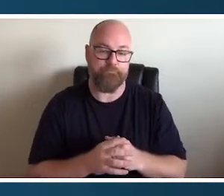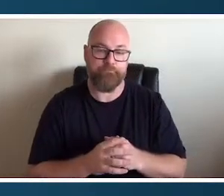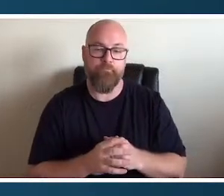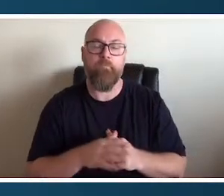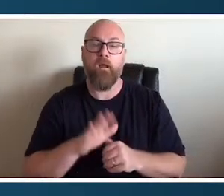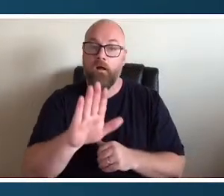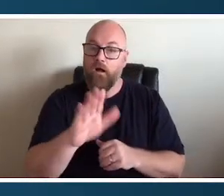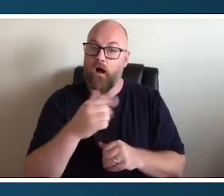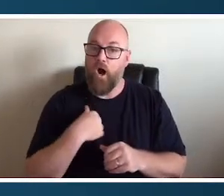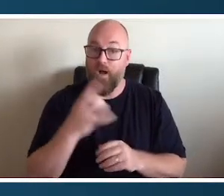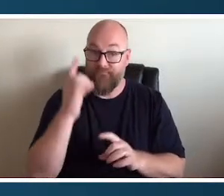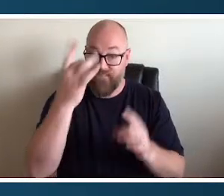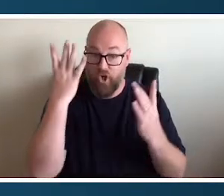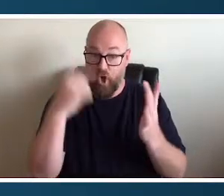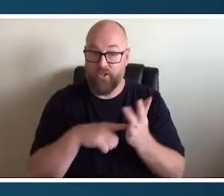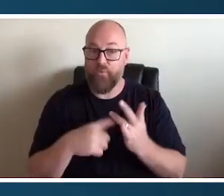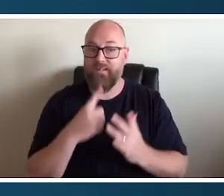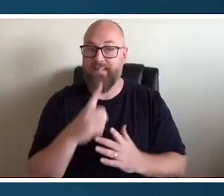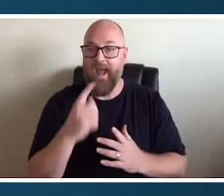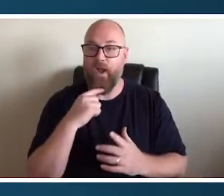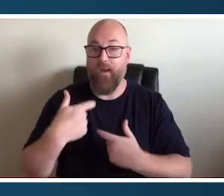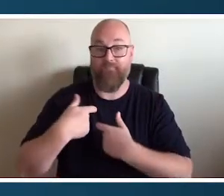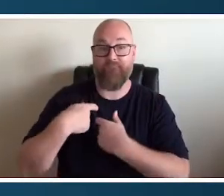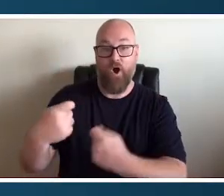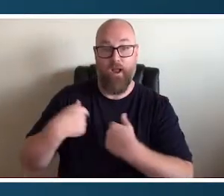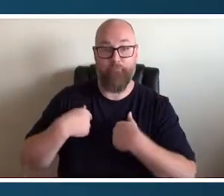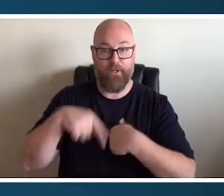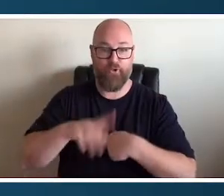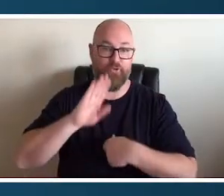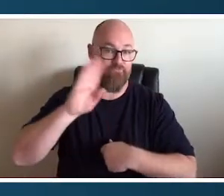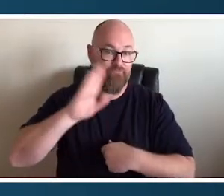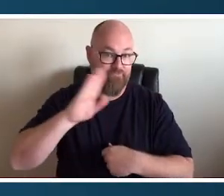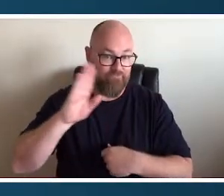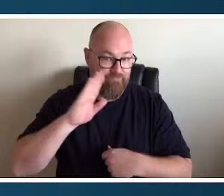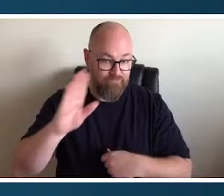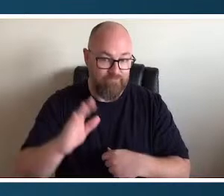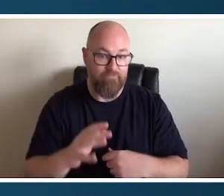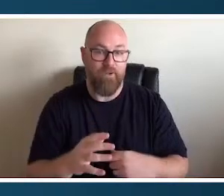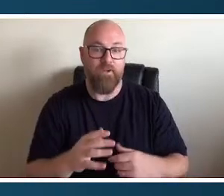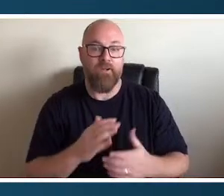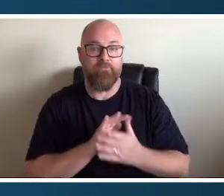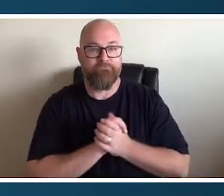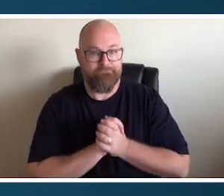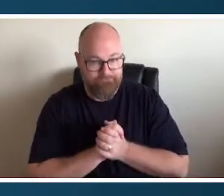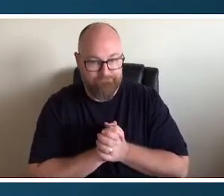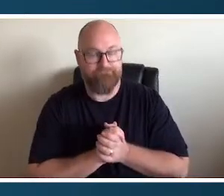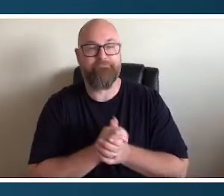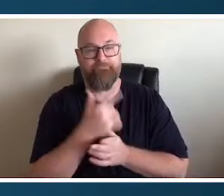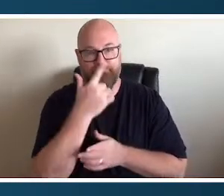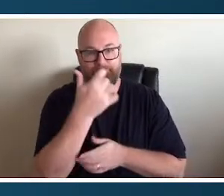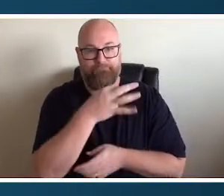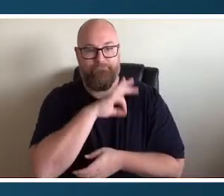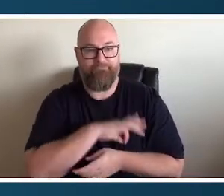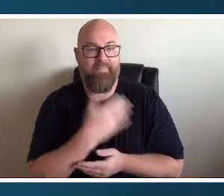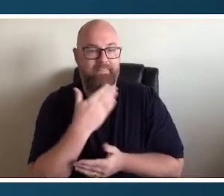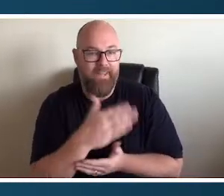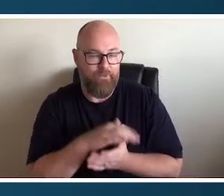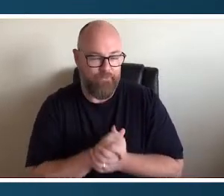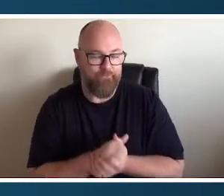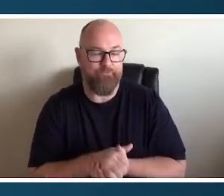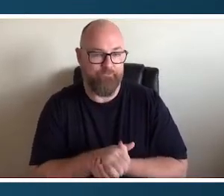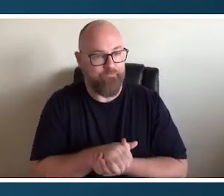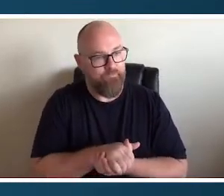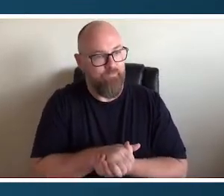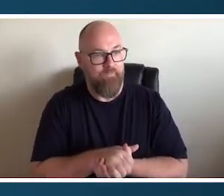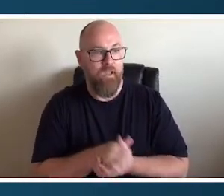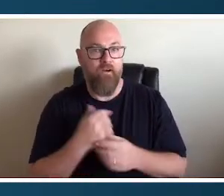when I was invited to deliver this oration, which is a complete privilege, and really thank you very much for inviting me, I failed to